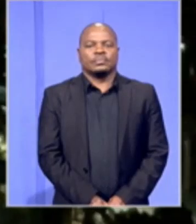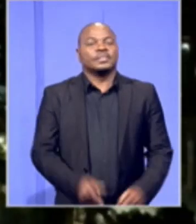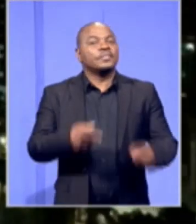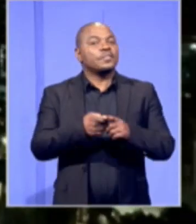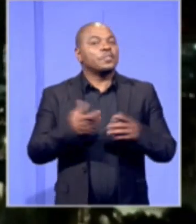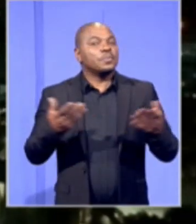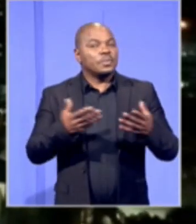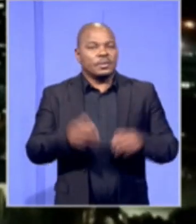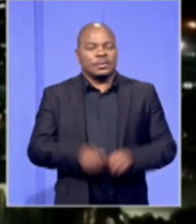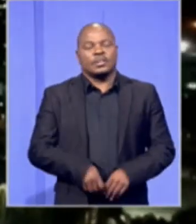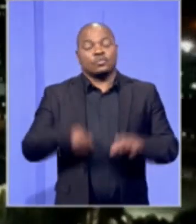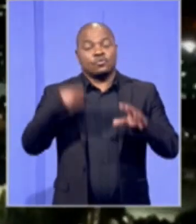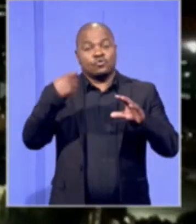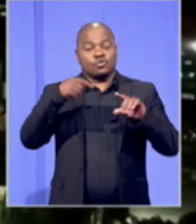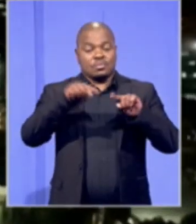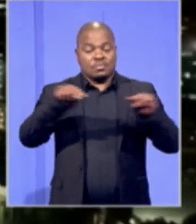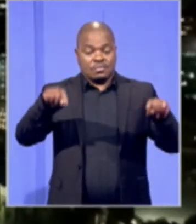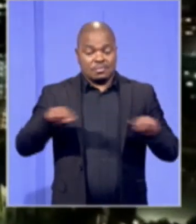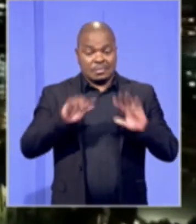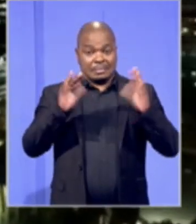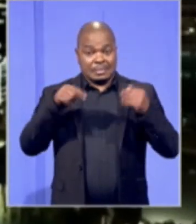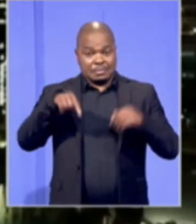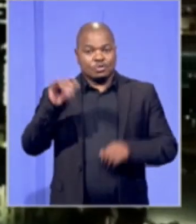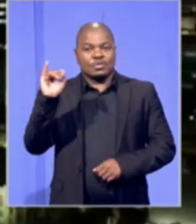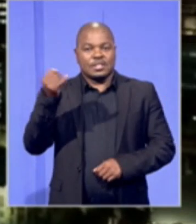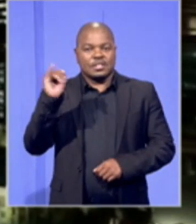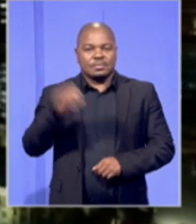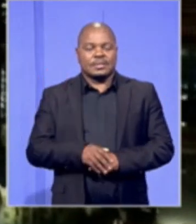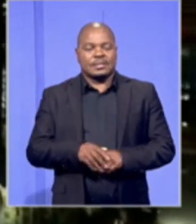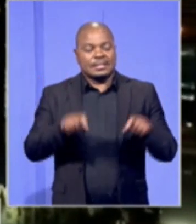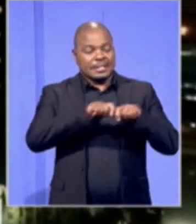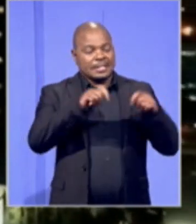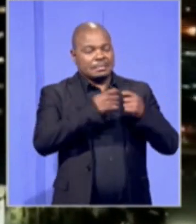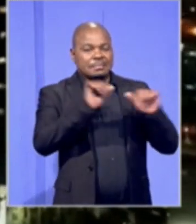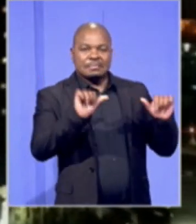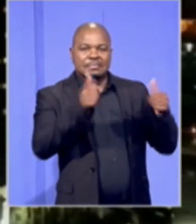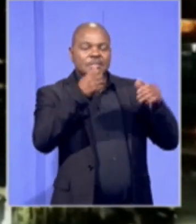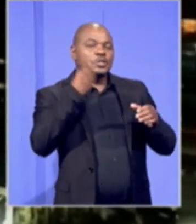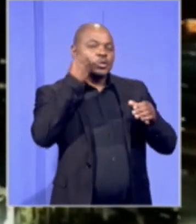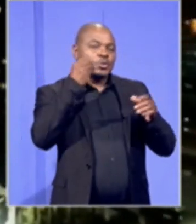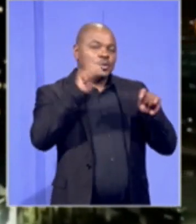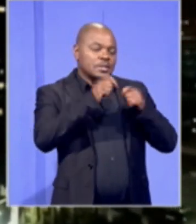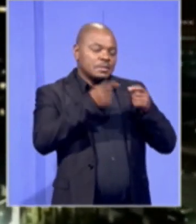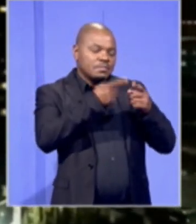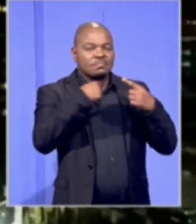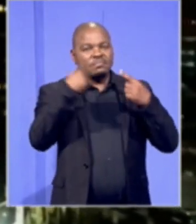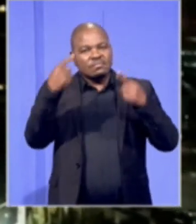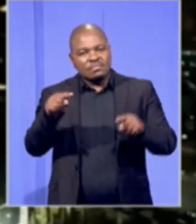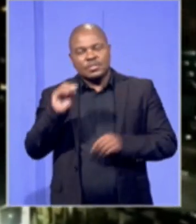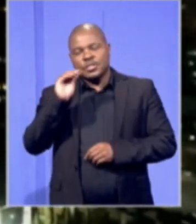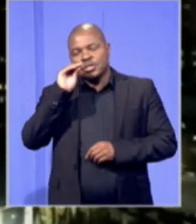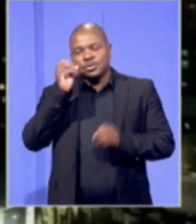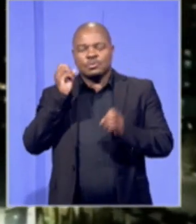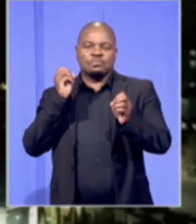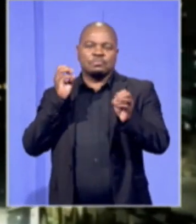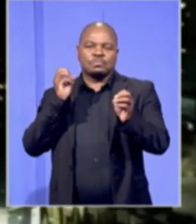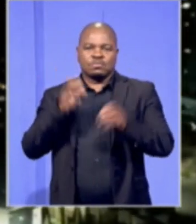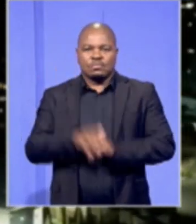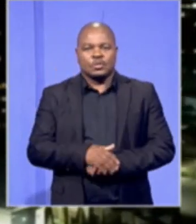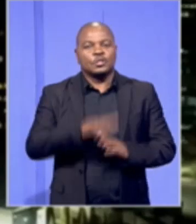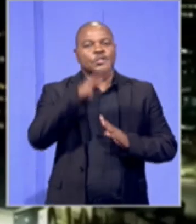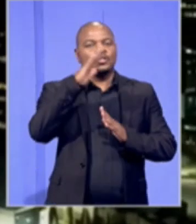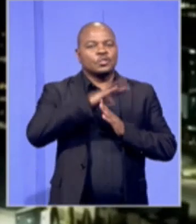Ka otloloha re le Studio 10 Auckland Park Johannesburg moifo ona o kgabane wa ditaba tsa Sesotho o tlisetsa ditaba tsa moraorao empa